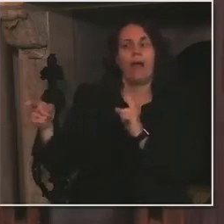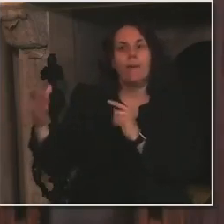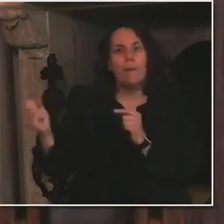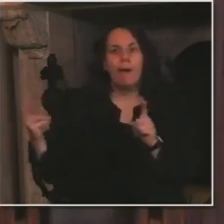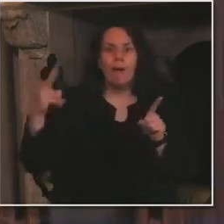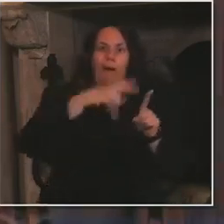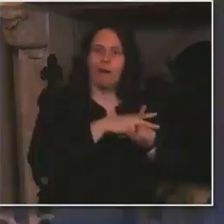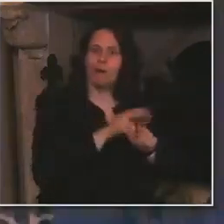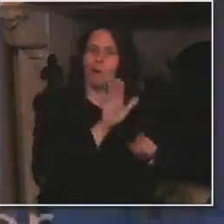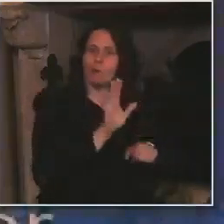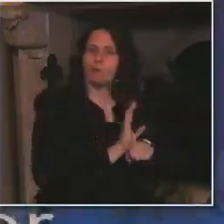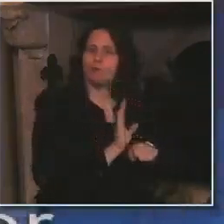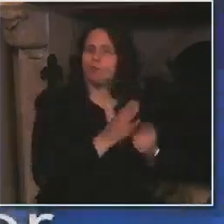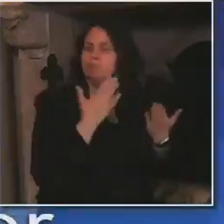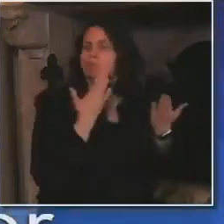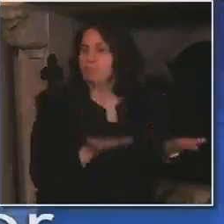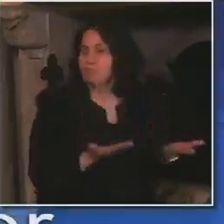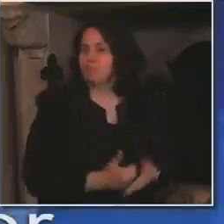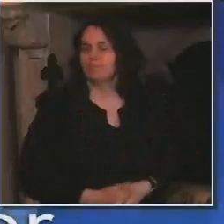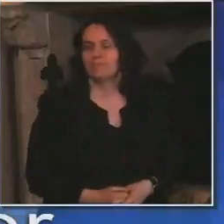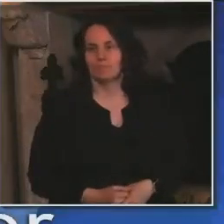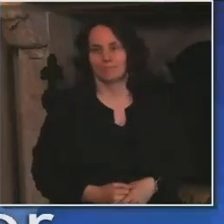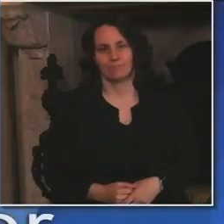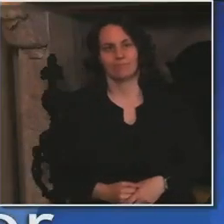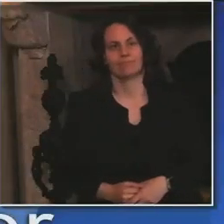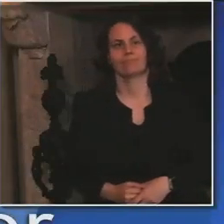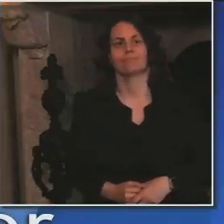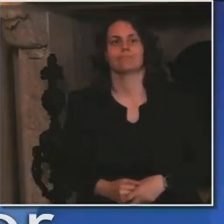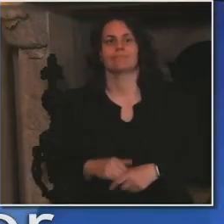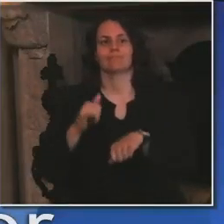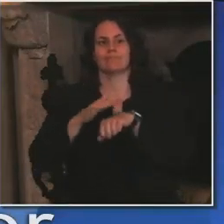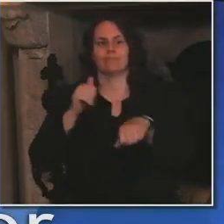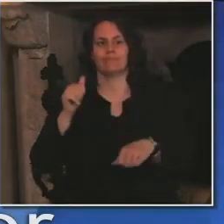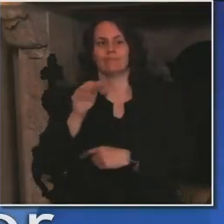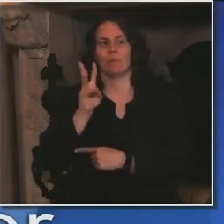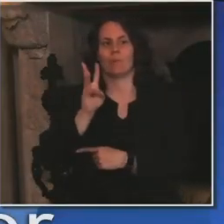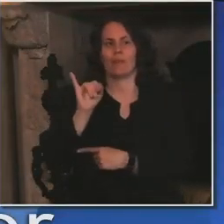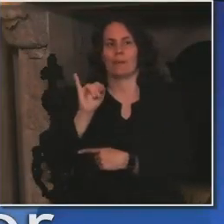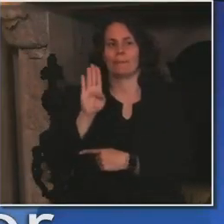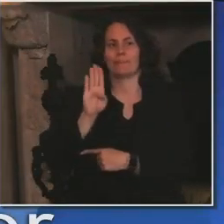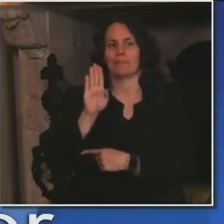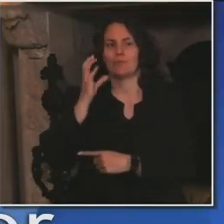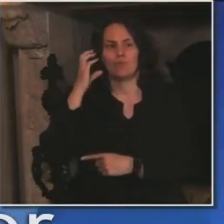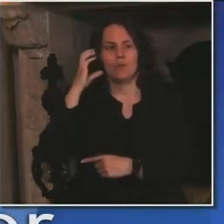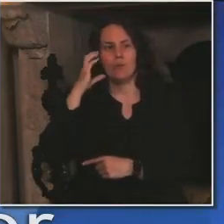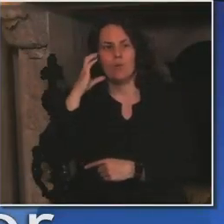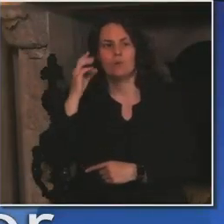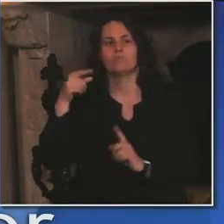Now to Mark Halverson from WWIB Radio in Chippewa Falls. Mark?